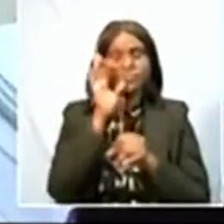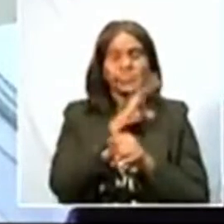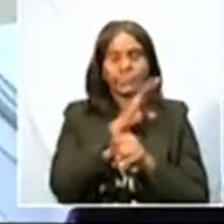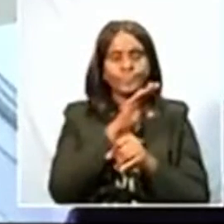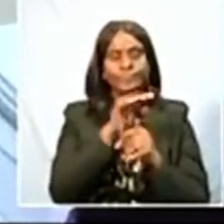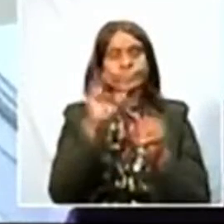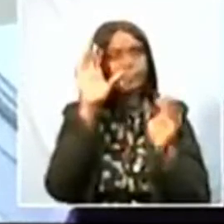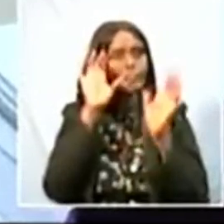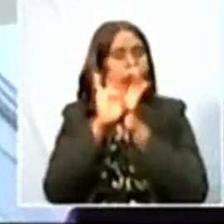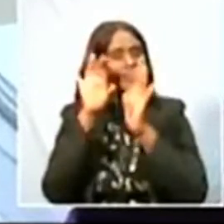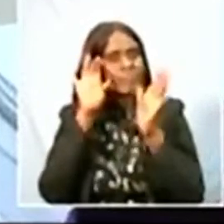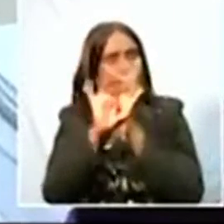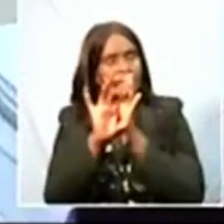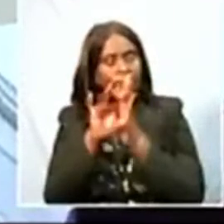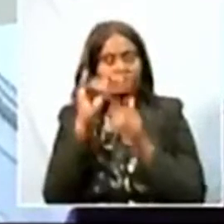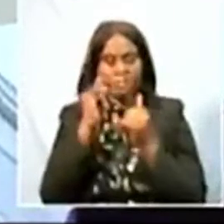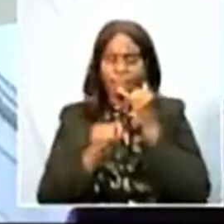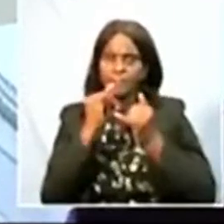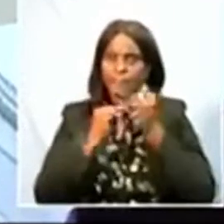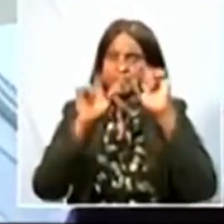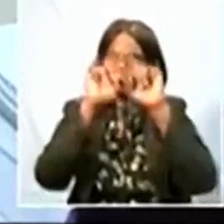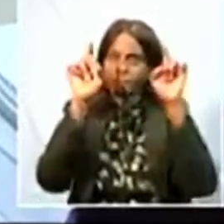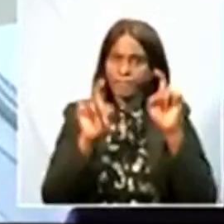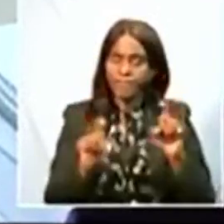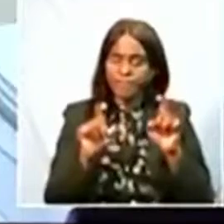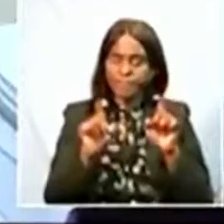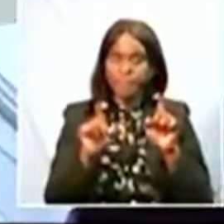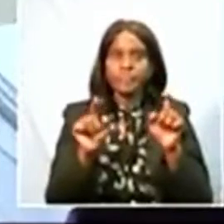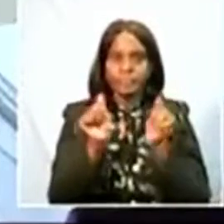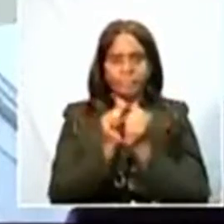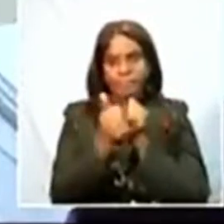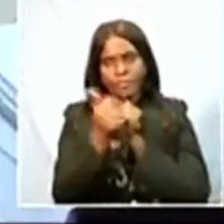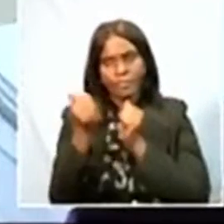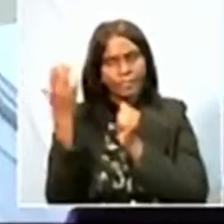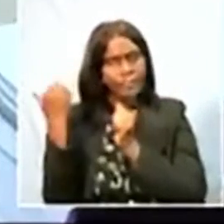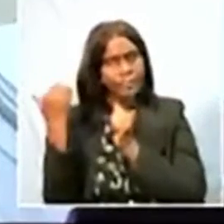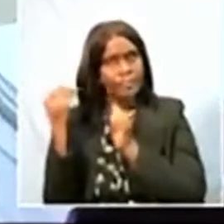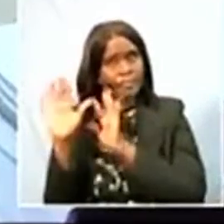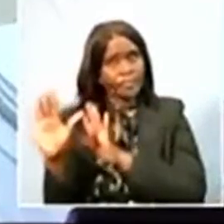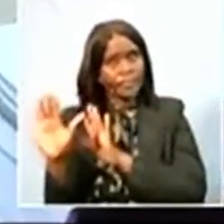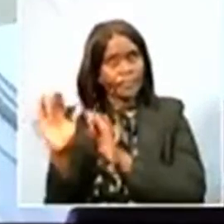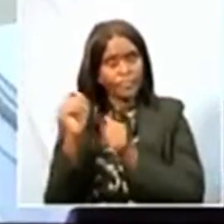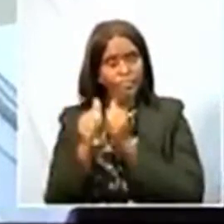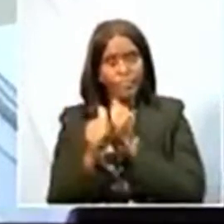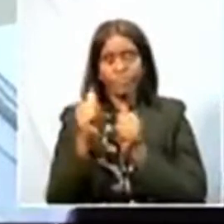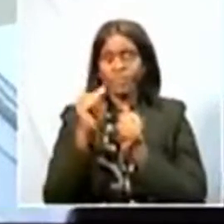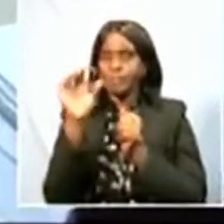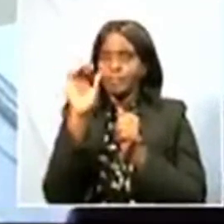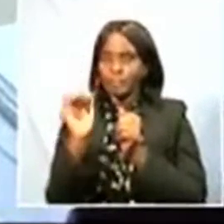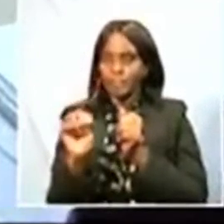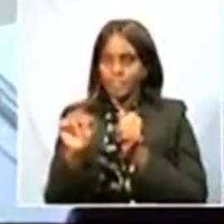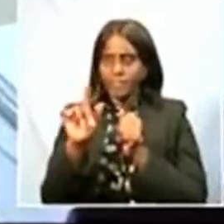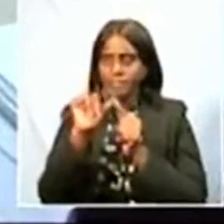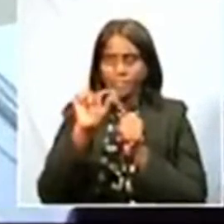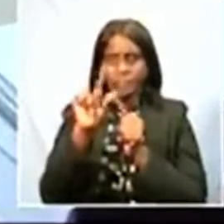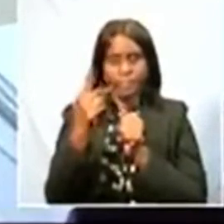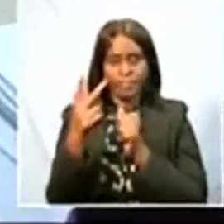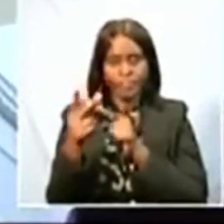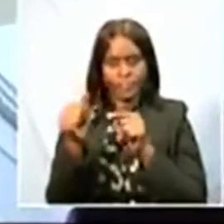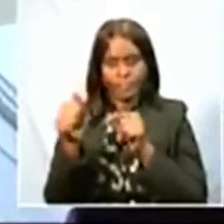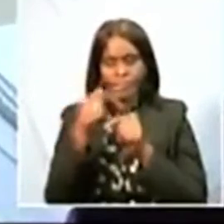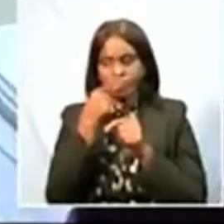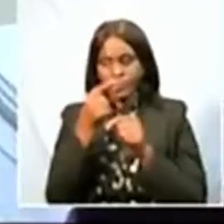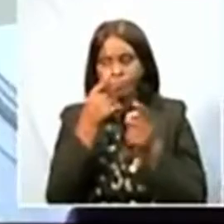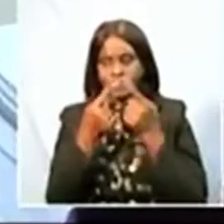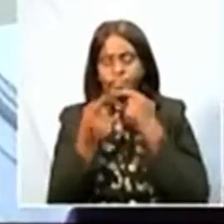their pictures, completion certificates, and those outstanding at which stage? These are 2023. You are